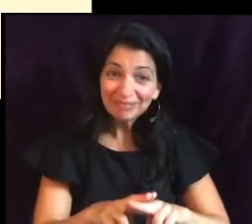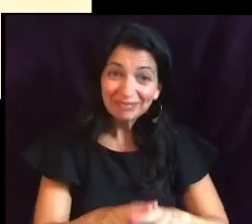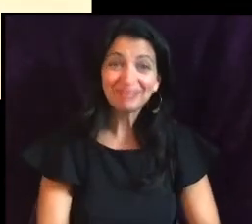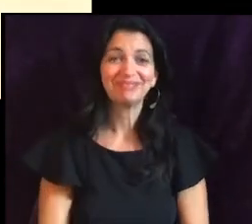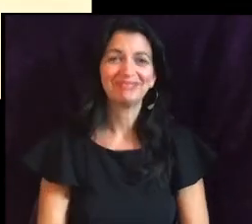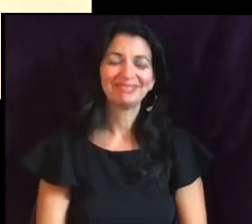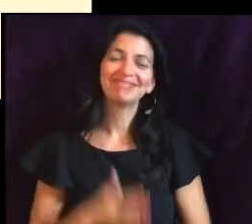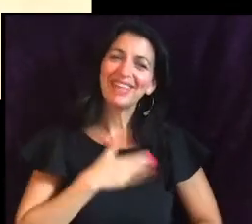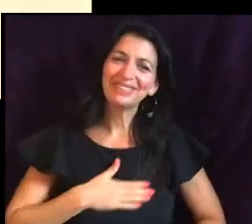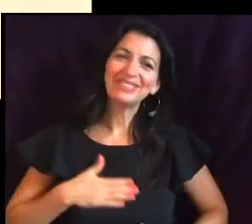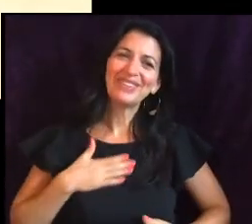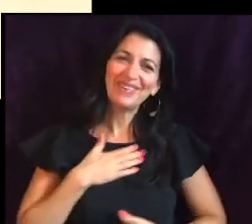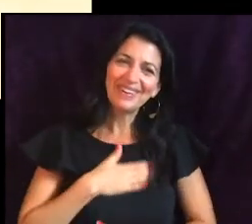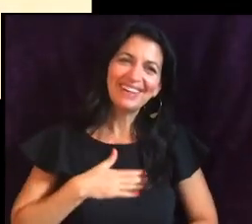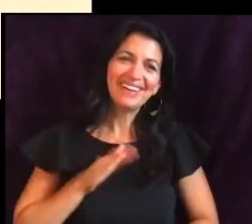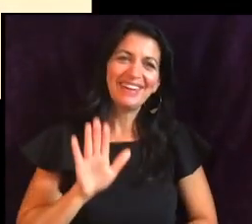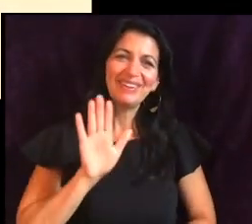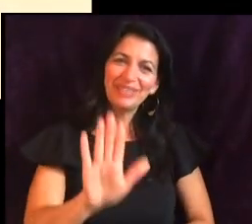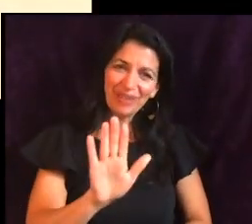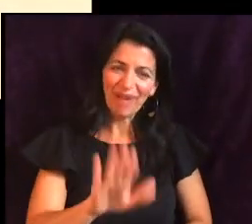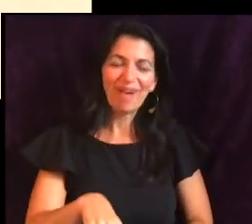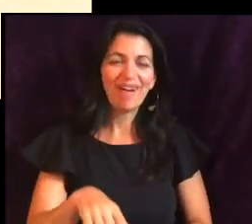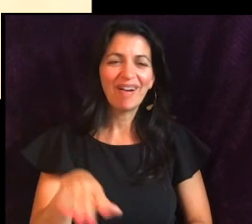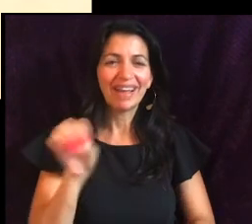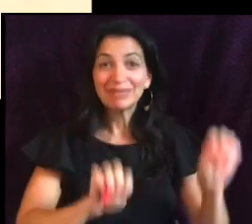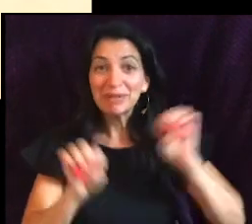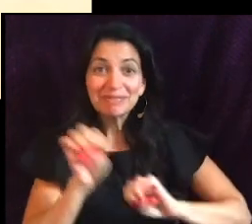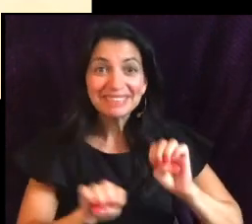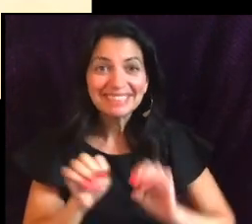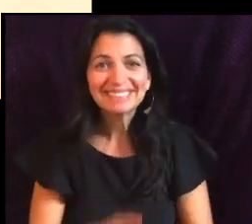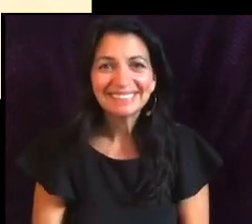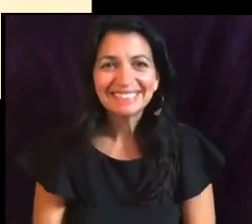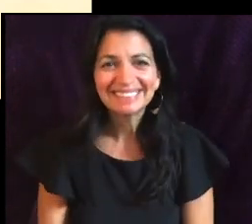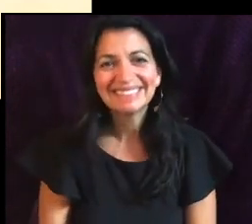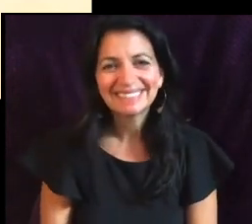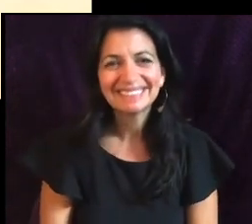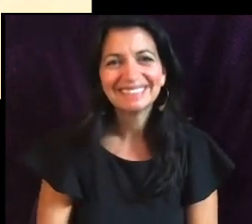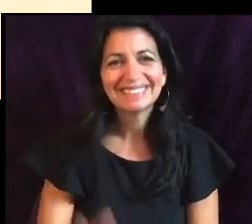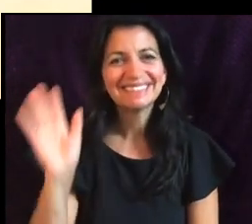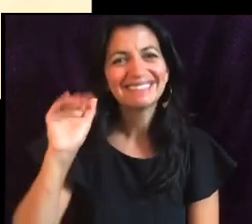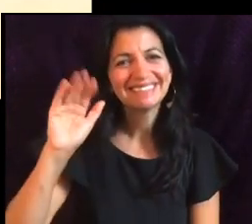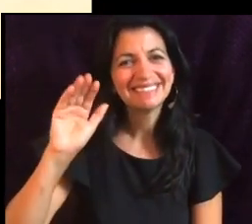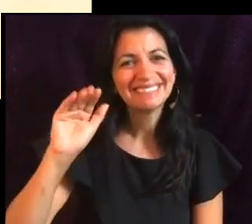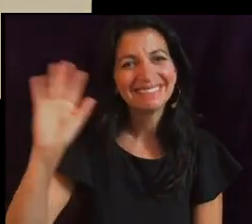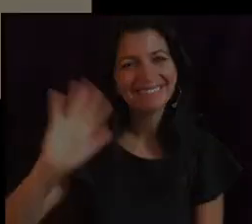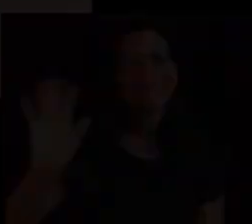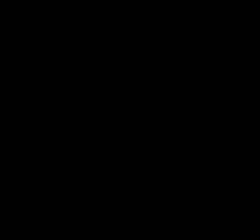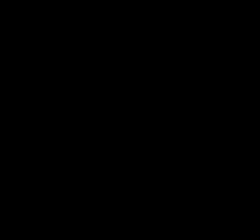Have fun and enjoy your experimentations.